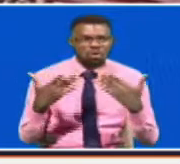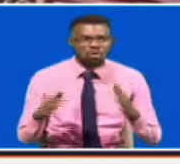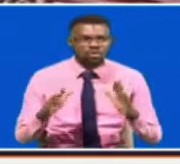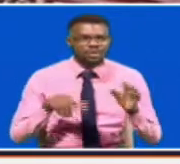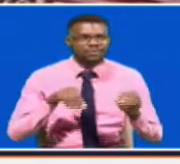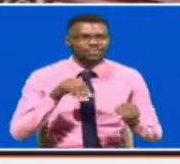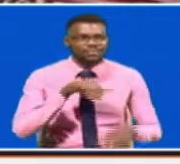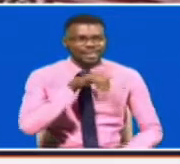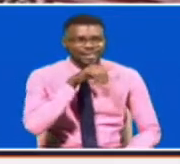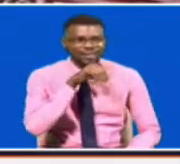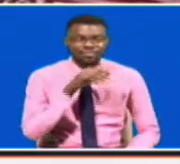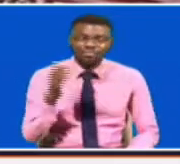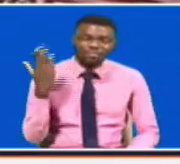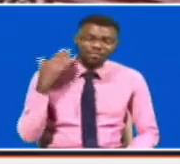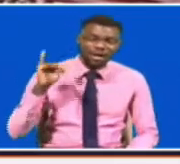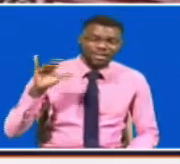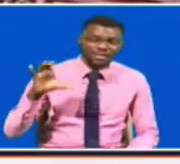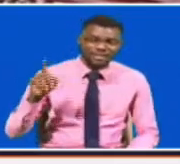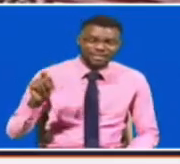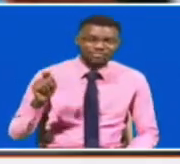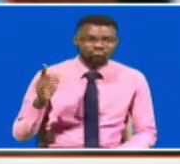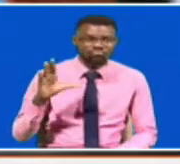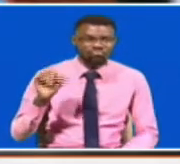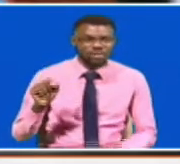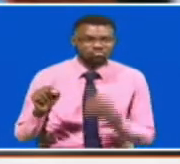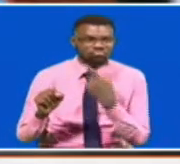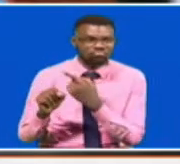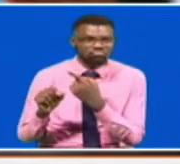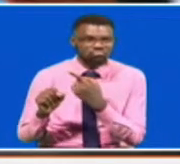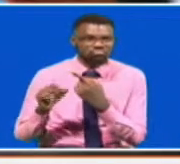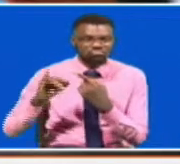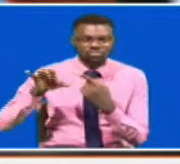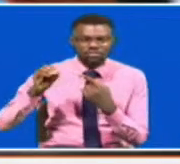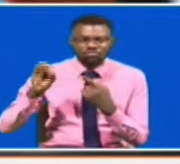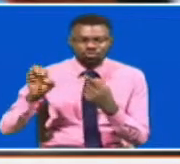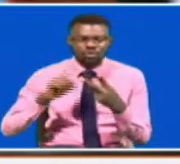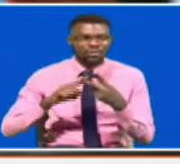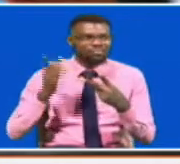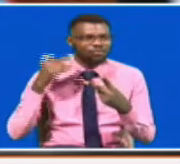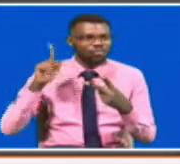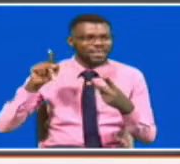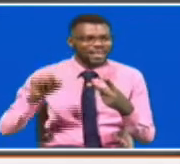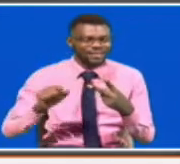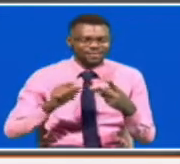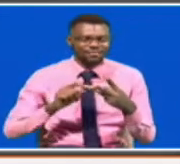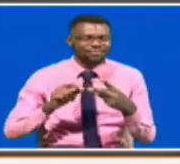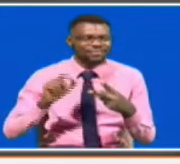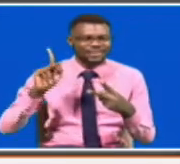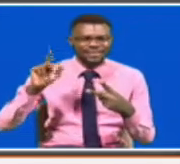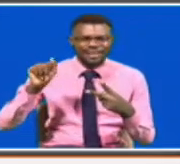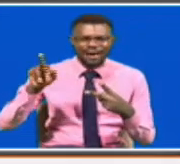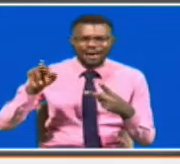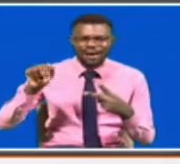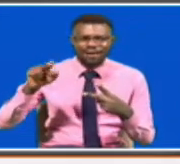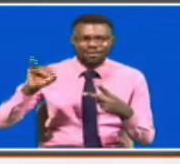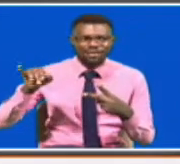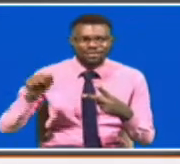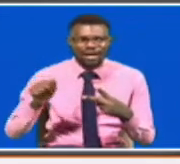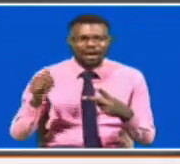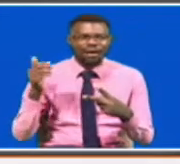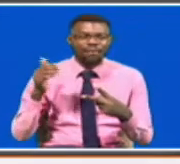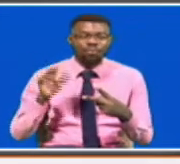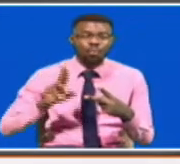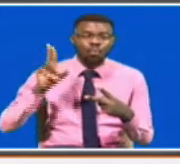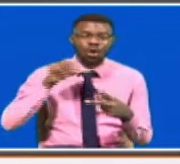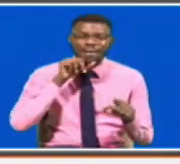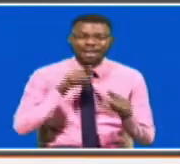says former ICTCS Joe Mucheru, former Interior PS Karanja Kibicho, former President Uhuru Kenyatta's